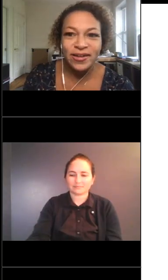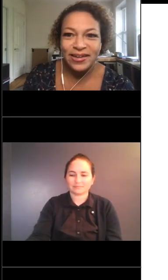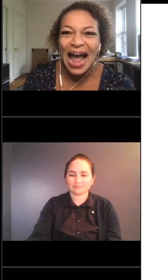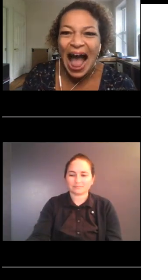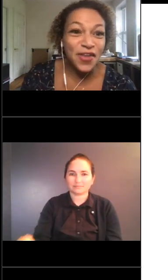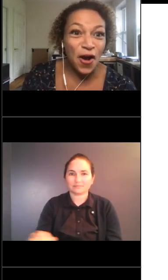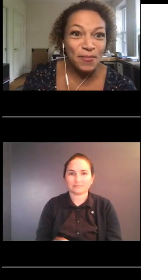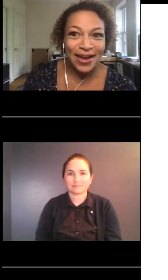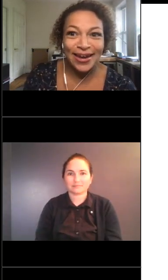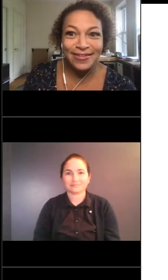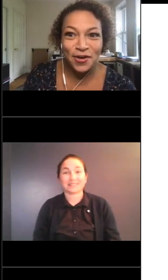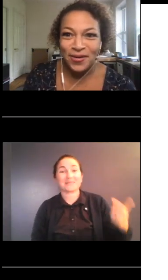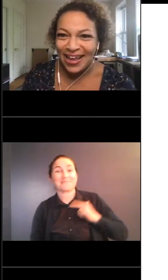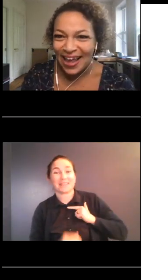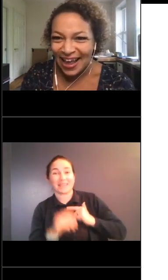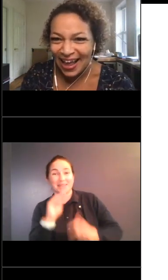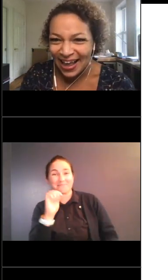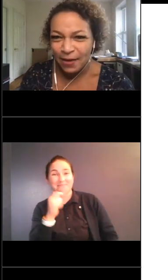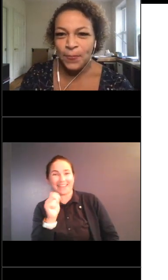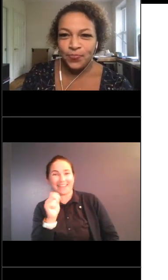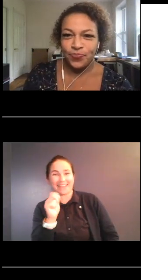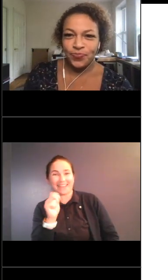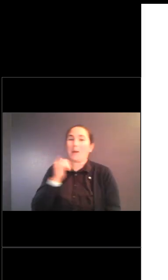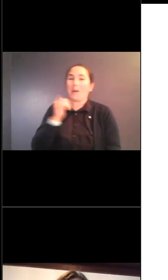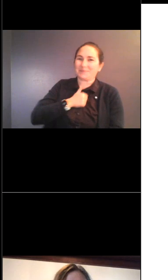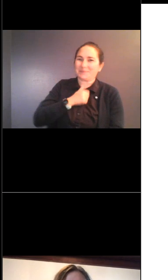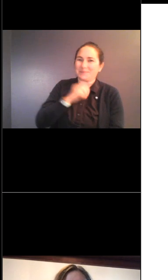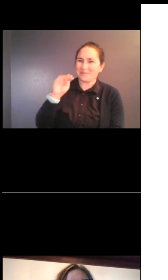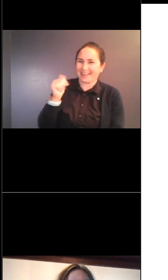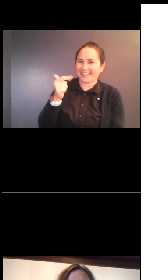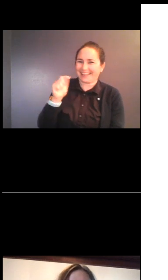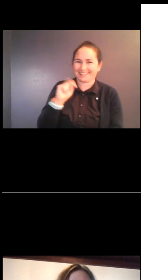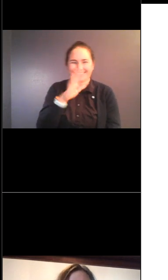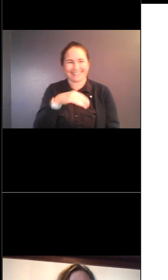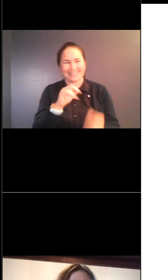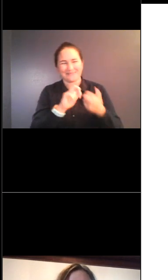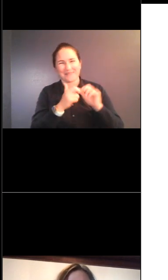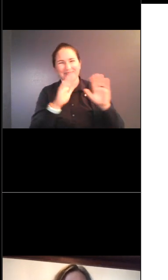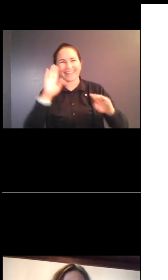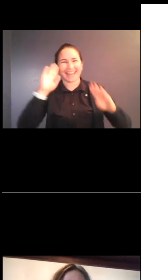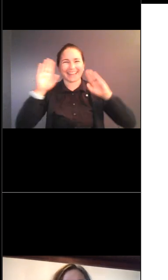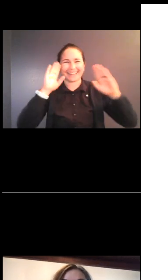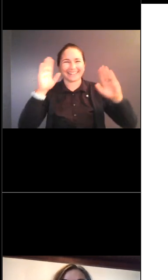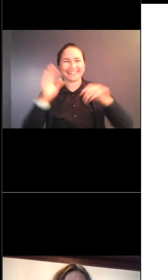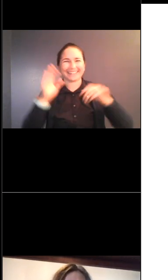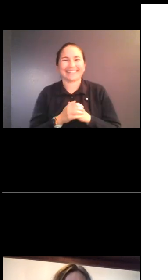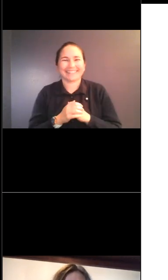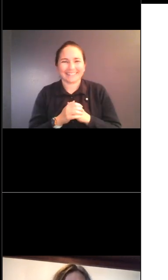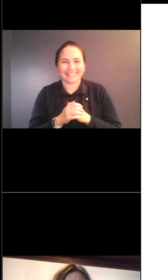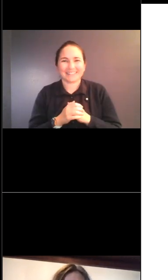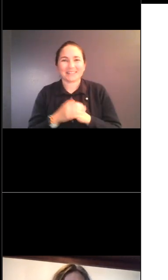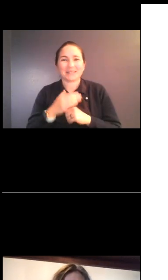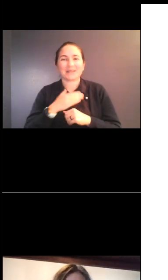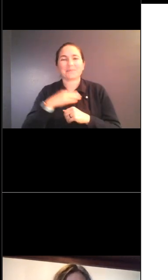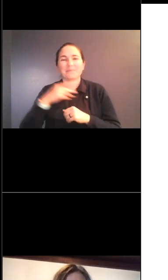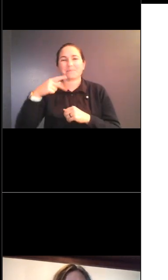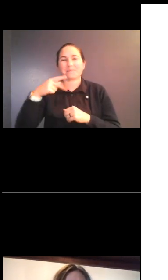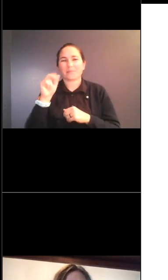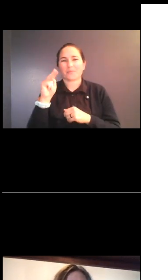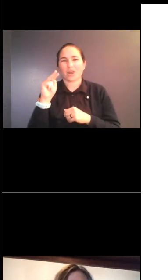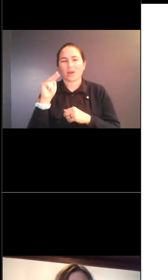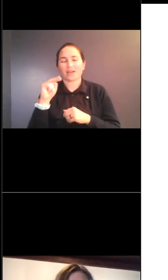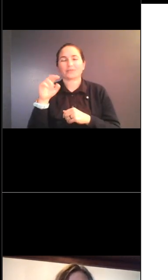Actually, it's me. Sorry, Megan, it's you. No problem. Hi, everyone. My pronouns are she, her,